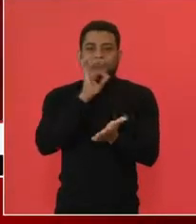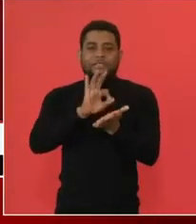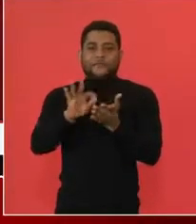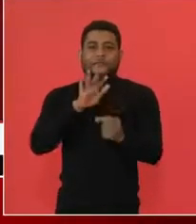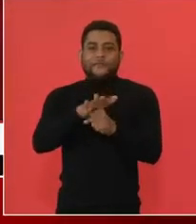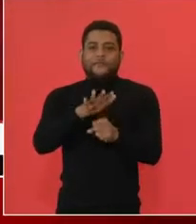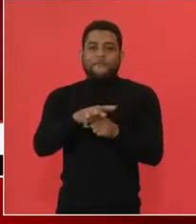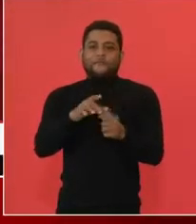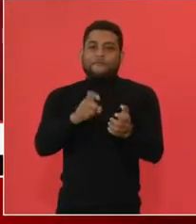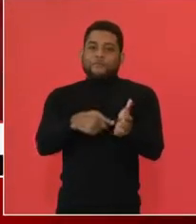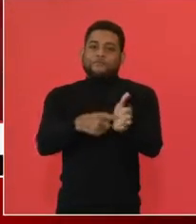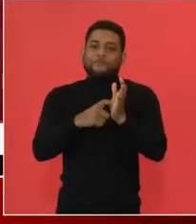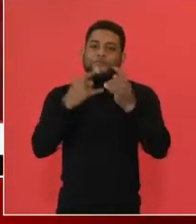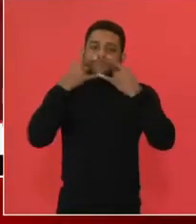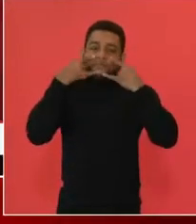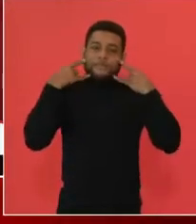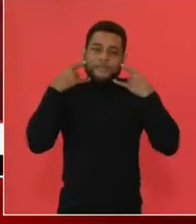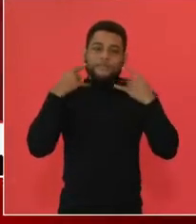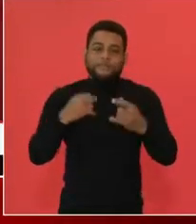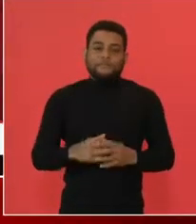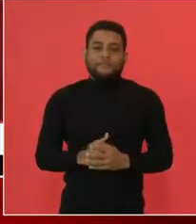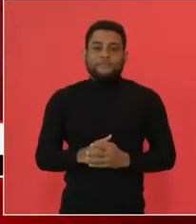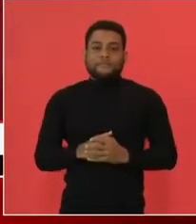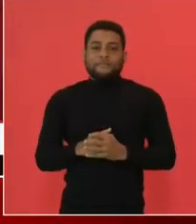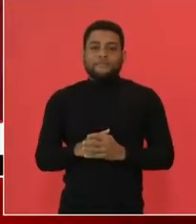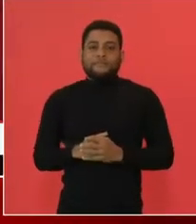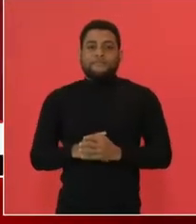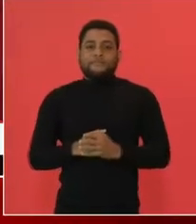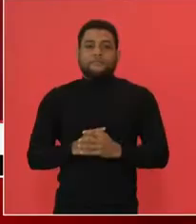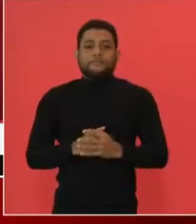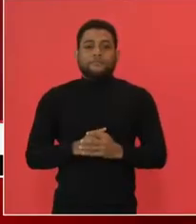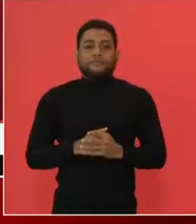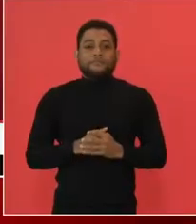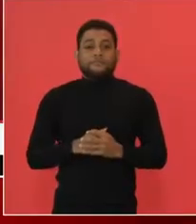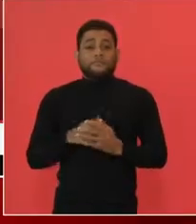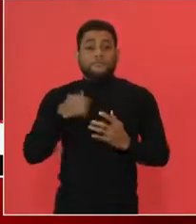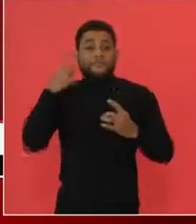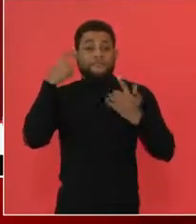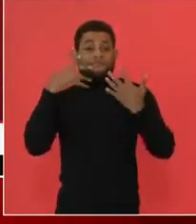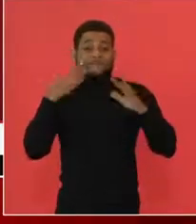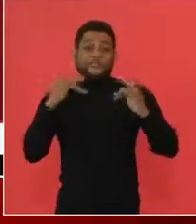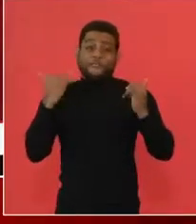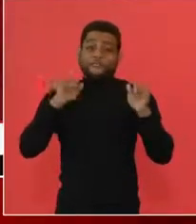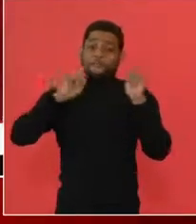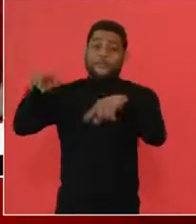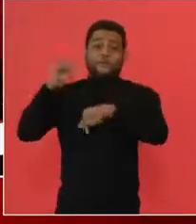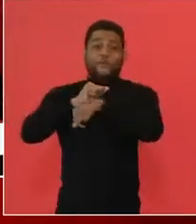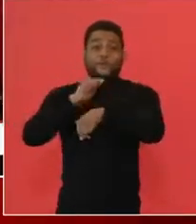Yes, correct. All right, I think that's it. Let's go to work. Thanks.